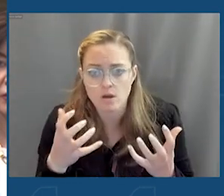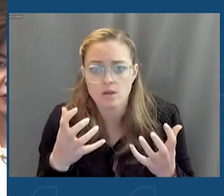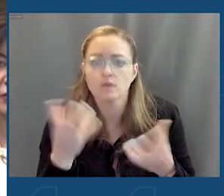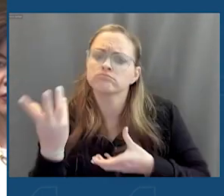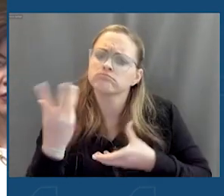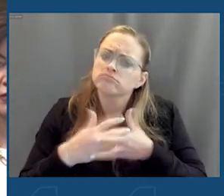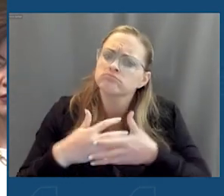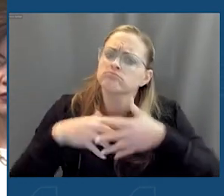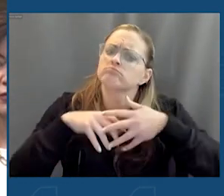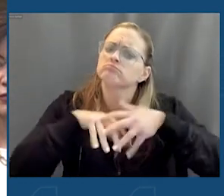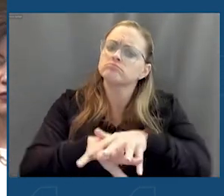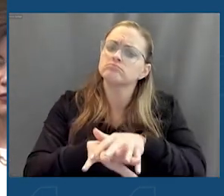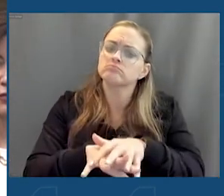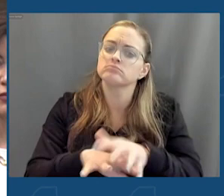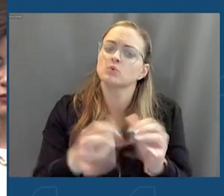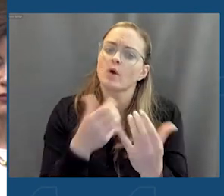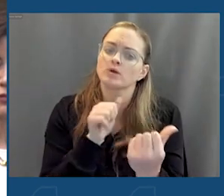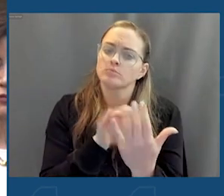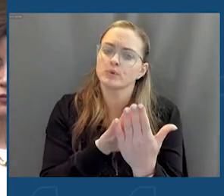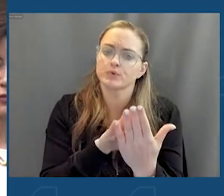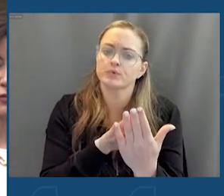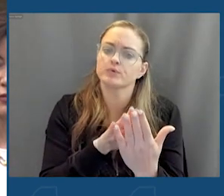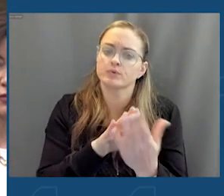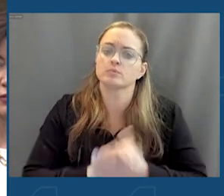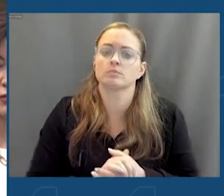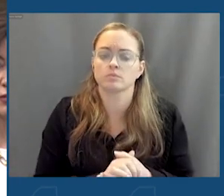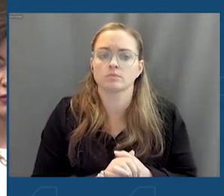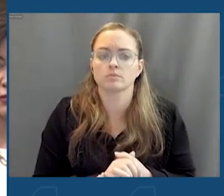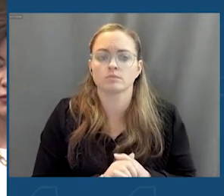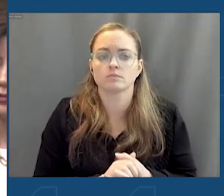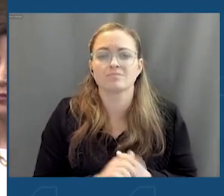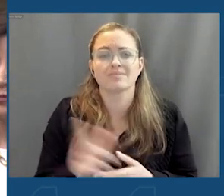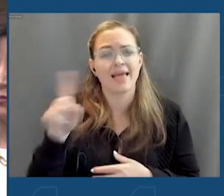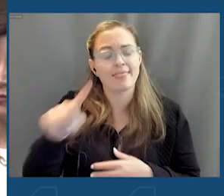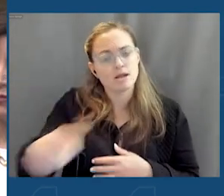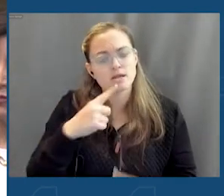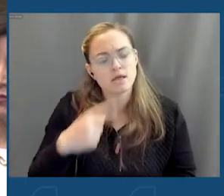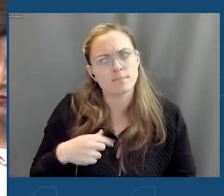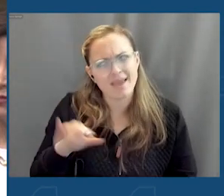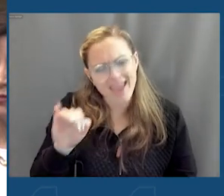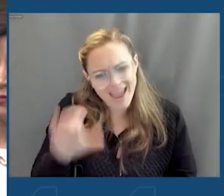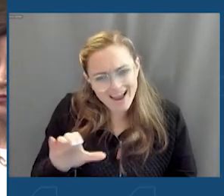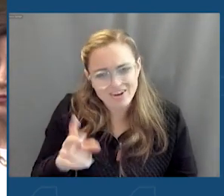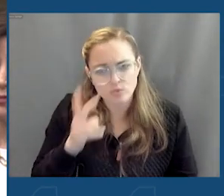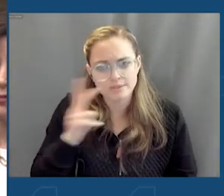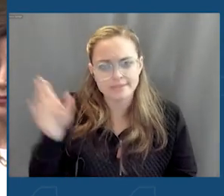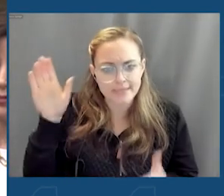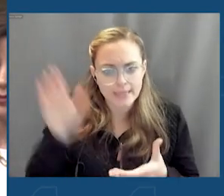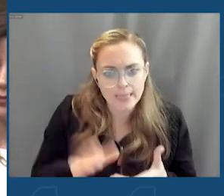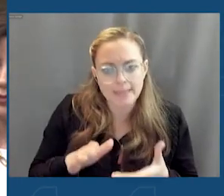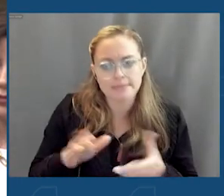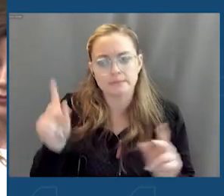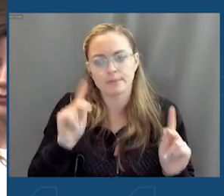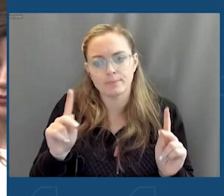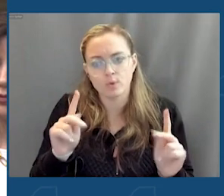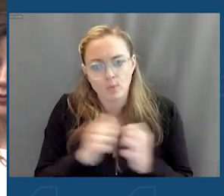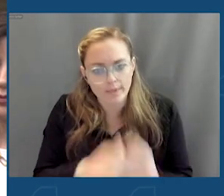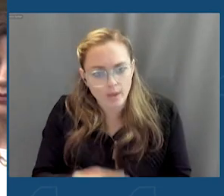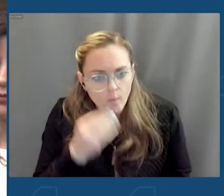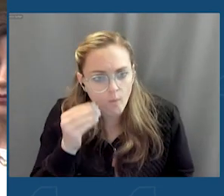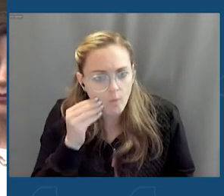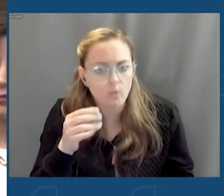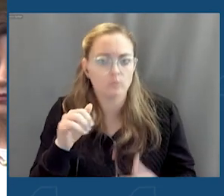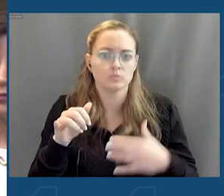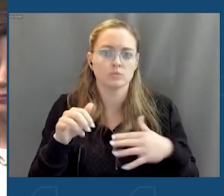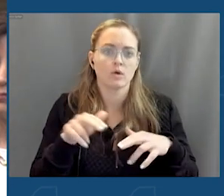it into our strategy. And they're telling me, Eric, we're seeing less homeless on the system. We're seeing the